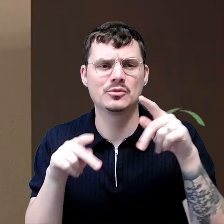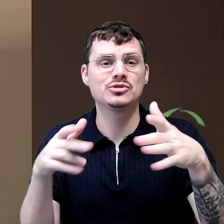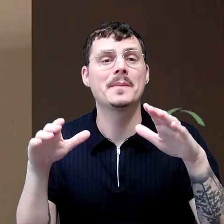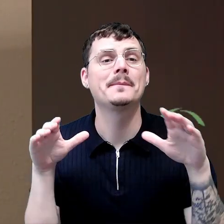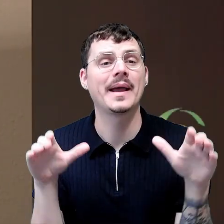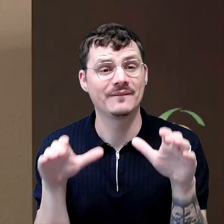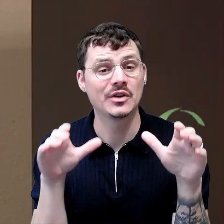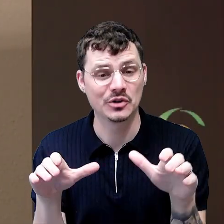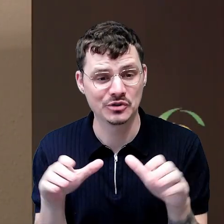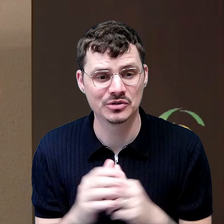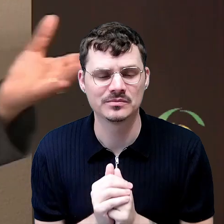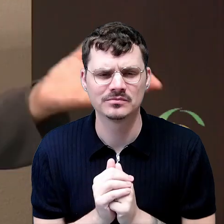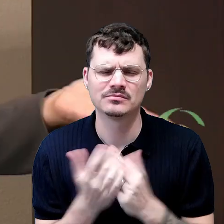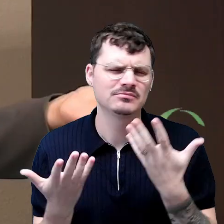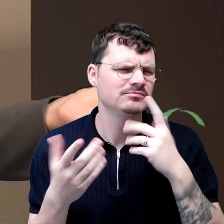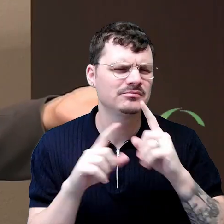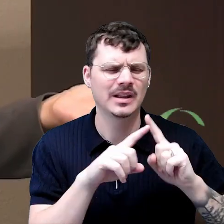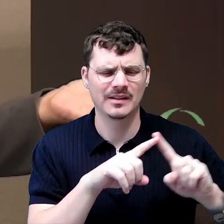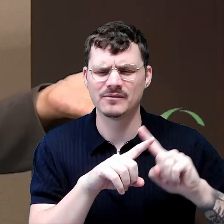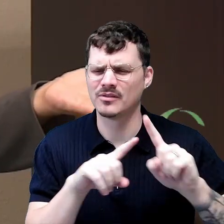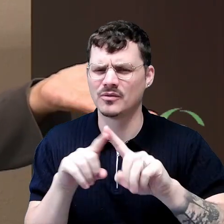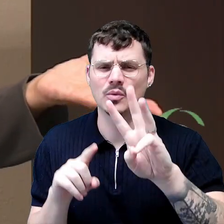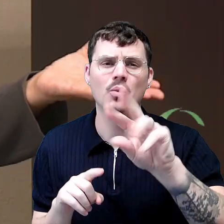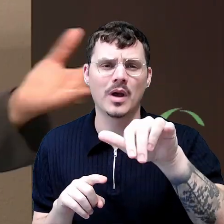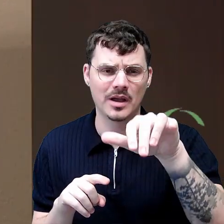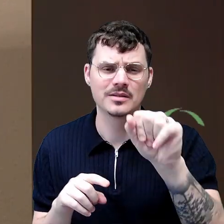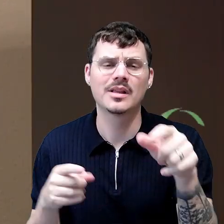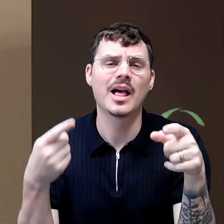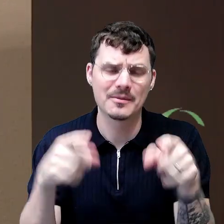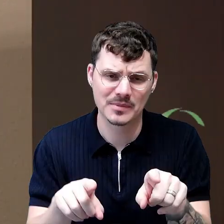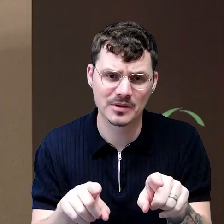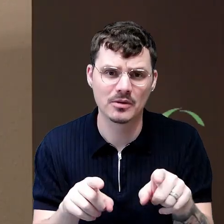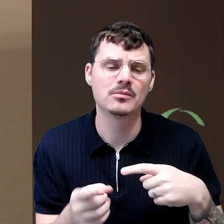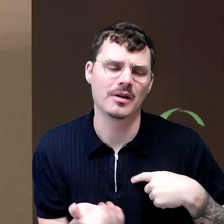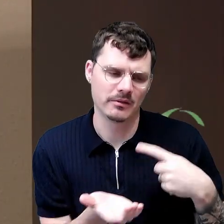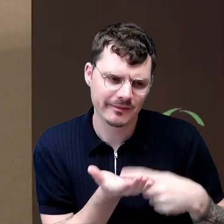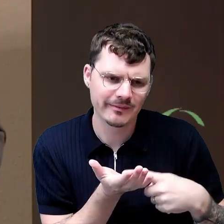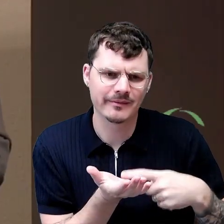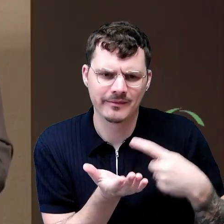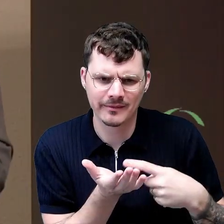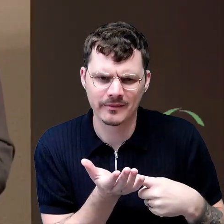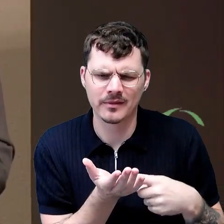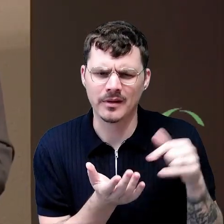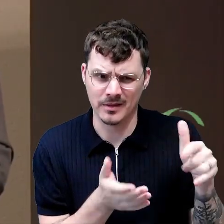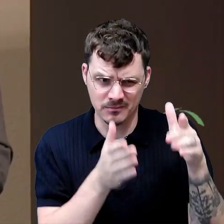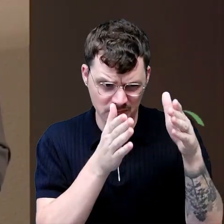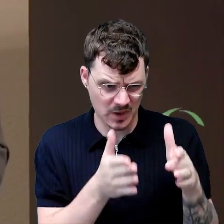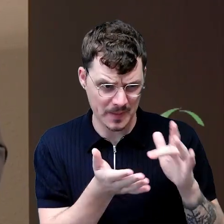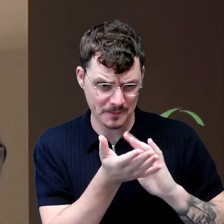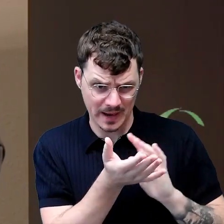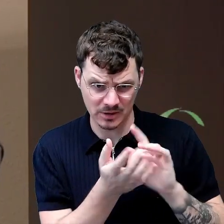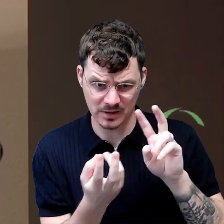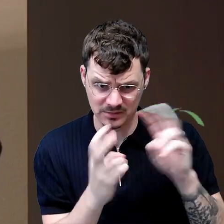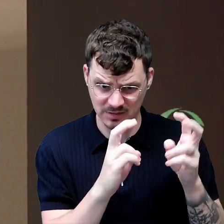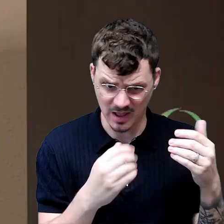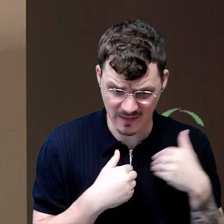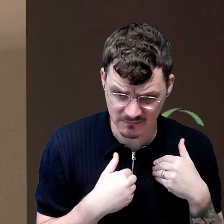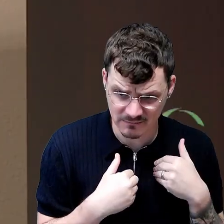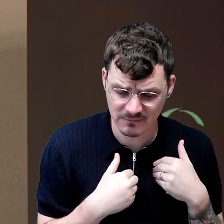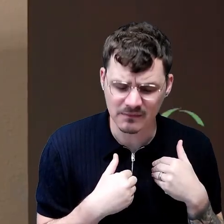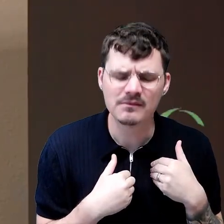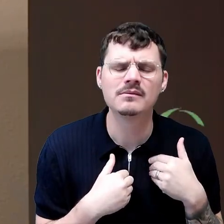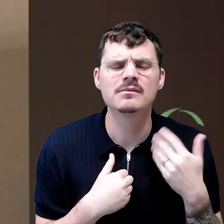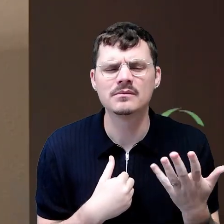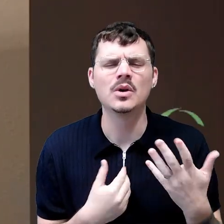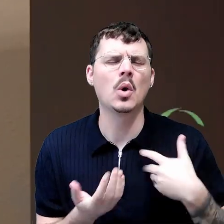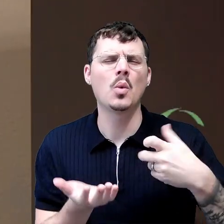behavior. There's a bunch of different ways it happens. We talk a lot about it. Well, has this person got a medical issue going on? And I